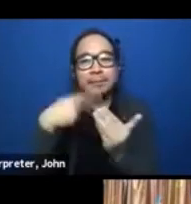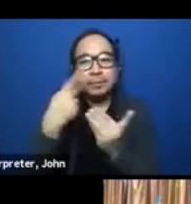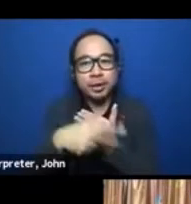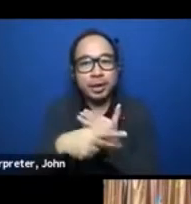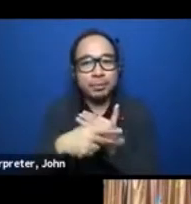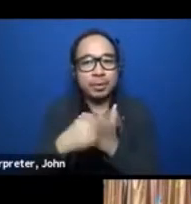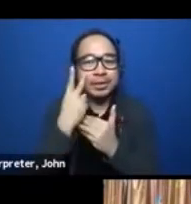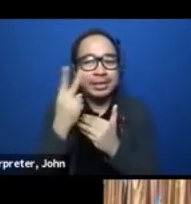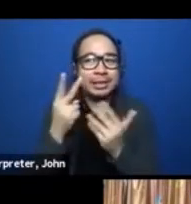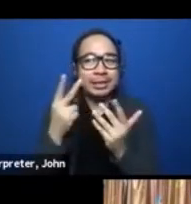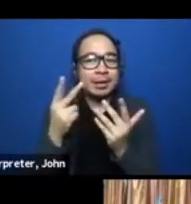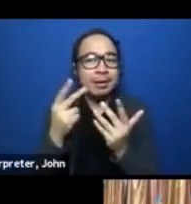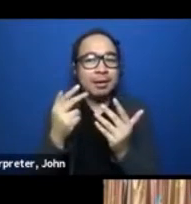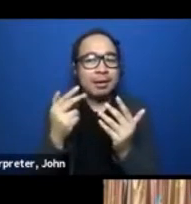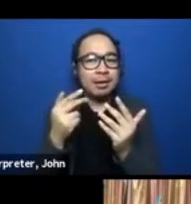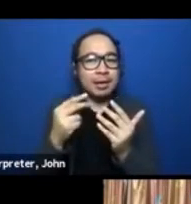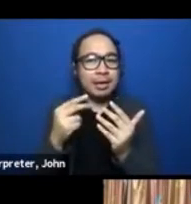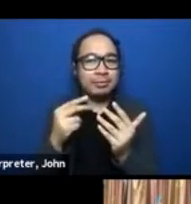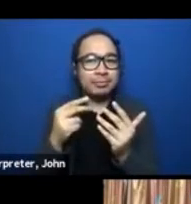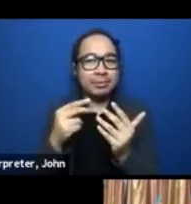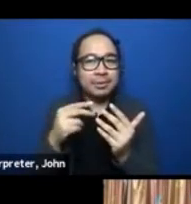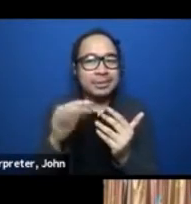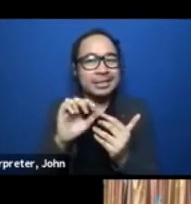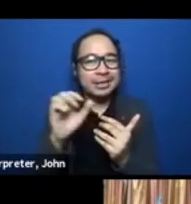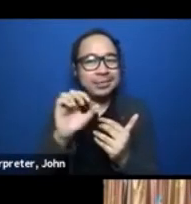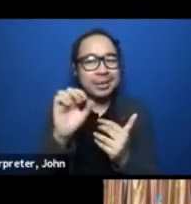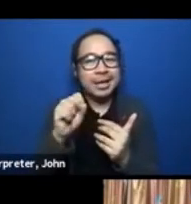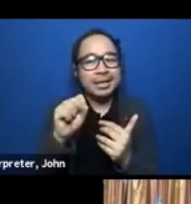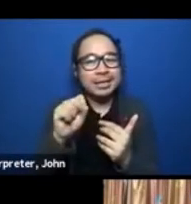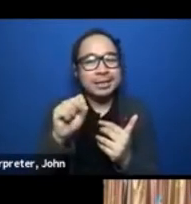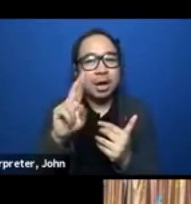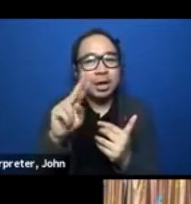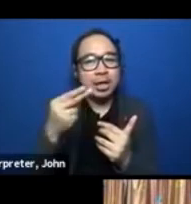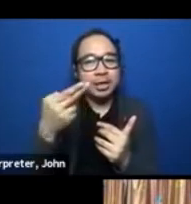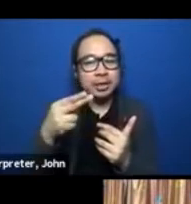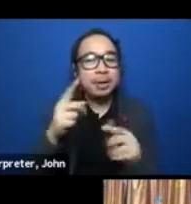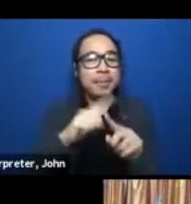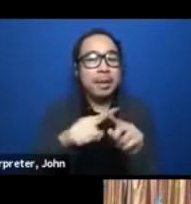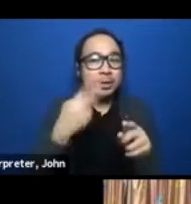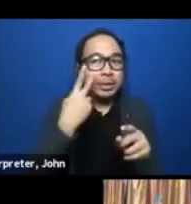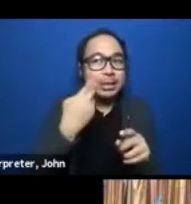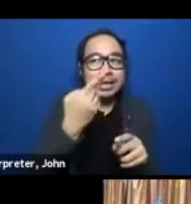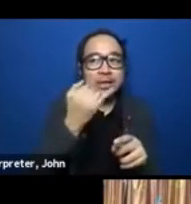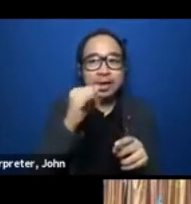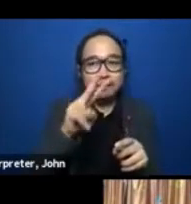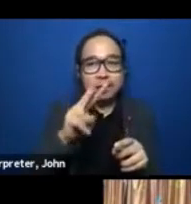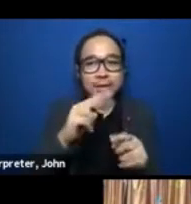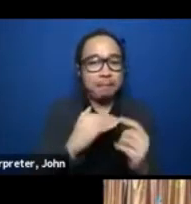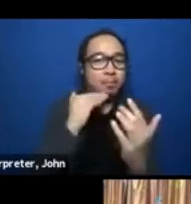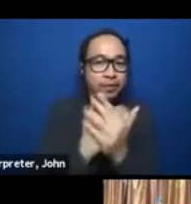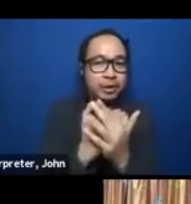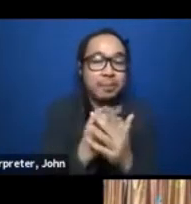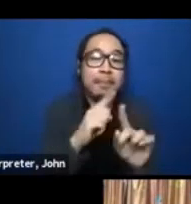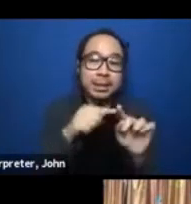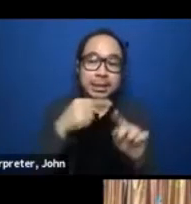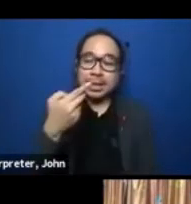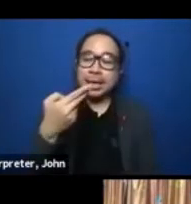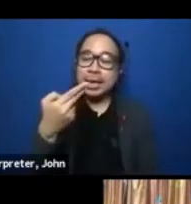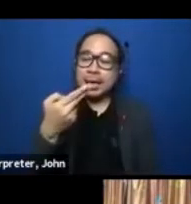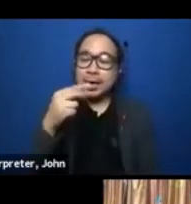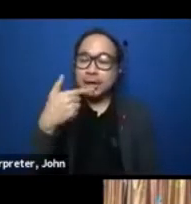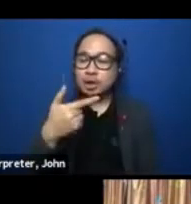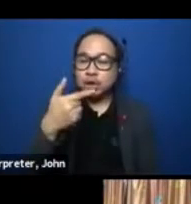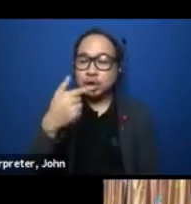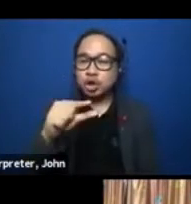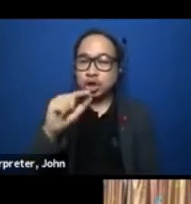GBV, SRH, and family planning, but we are HIV prevention. So the GBV, SRH,